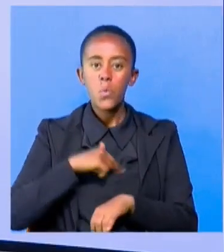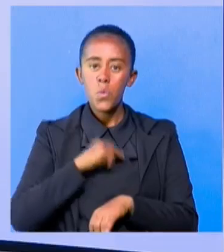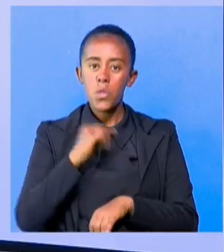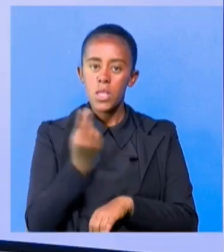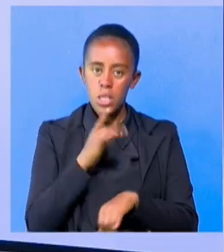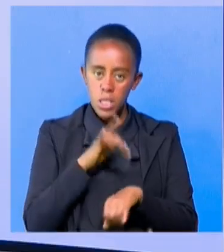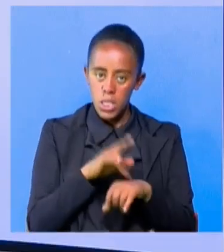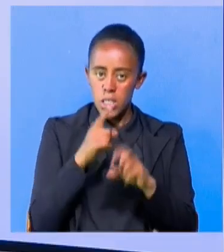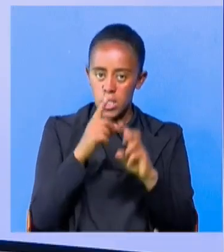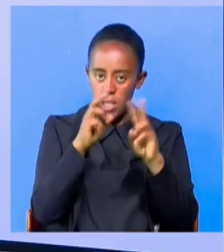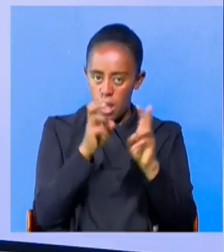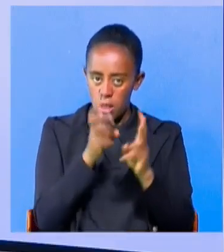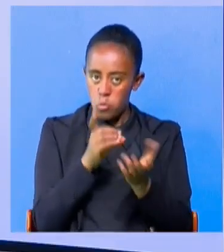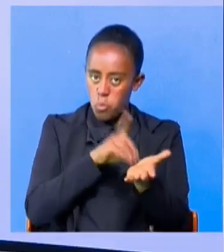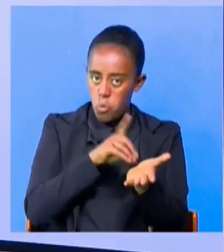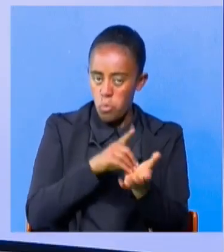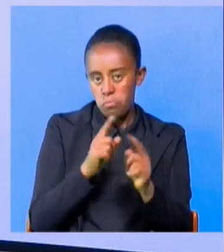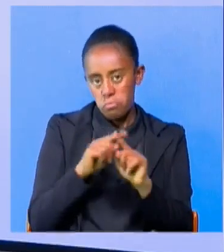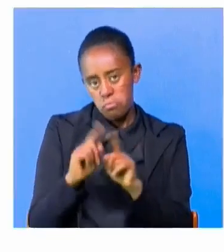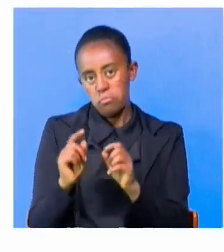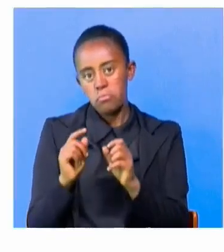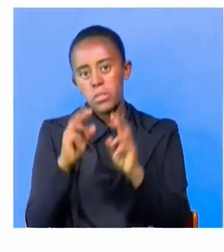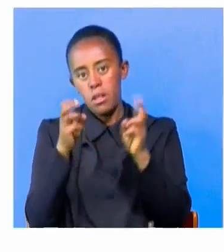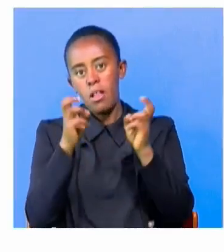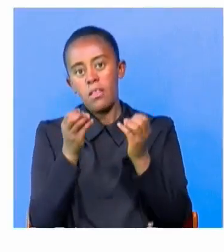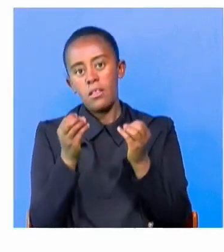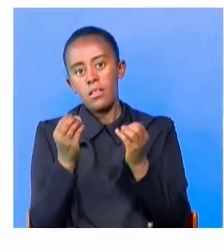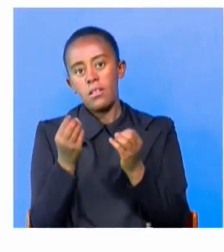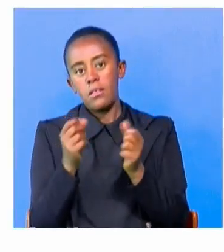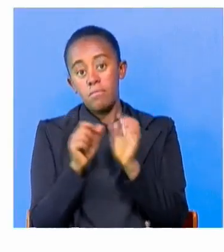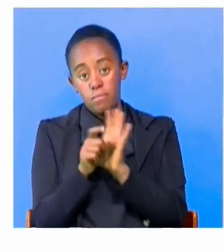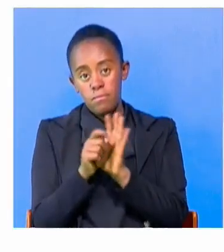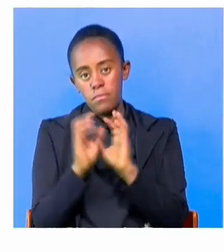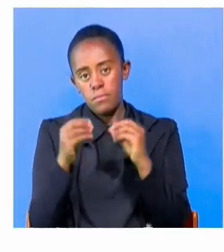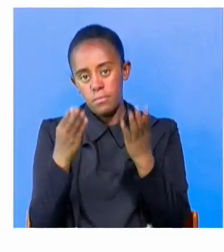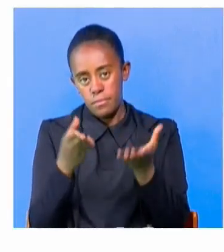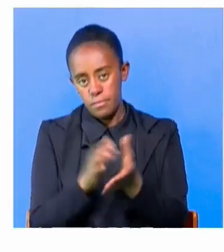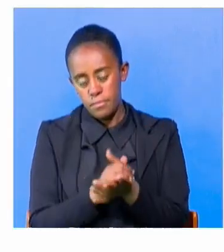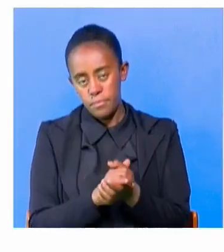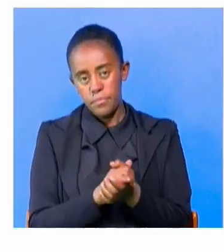these titles before their names. Let me give you some examples.